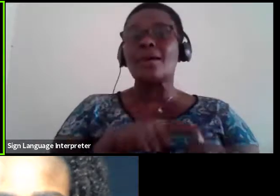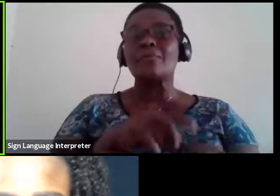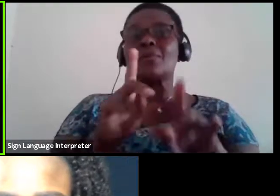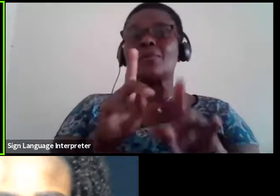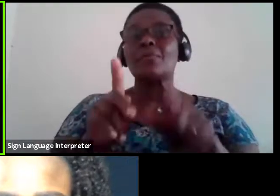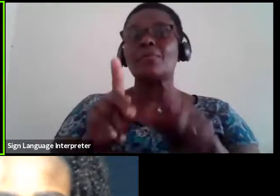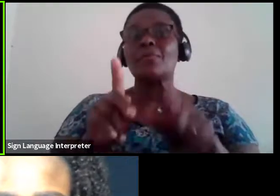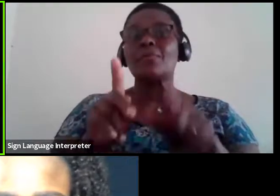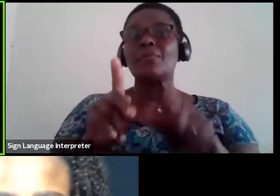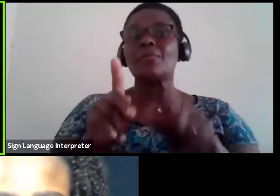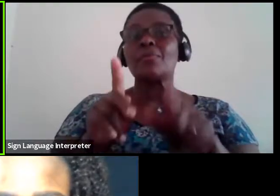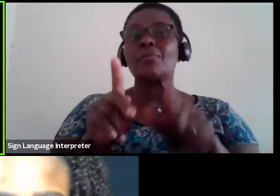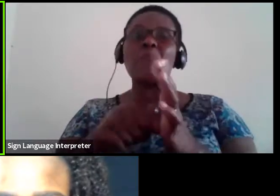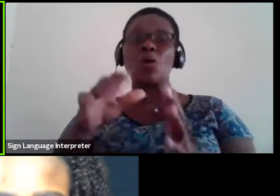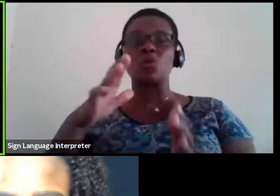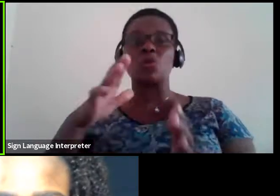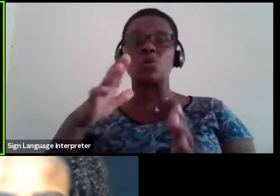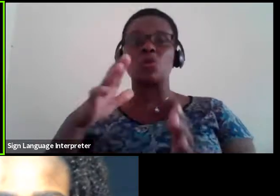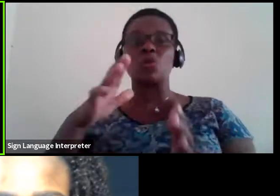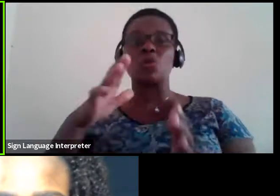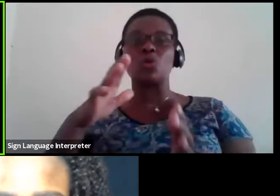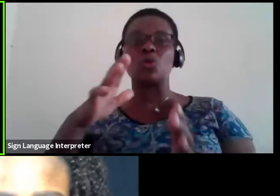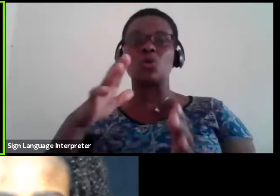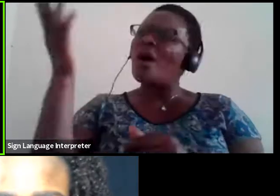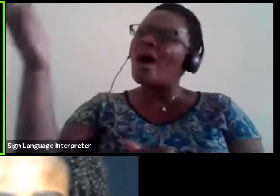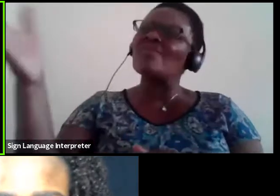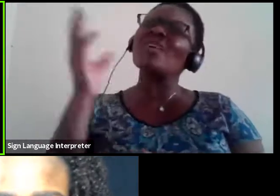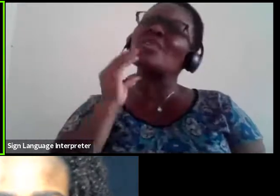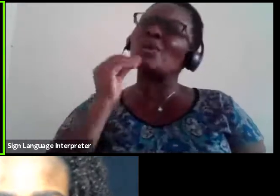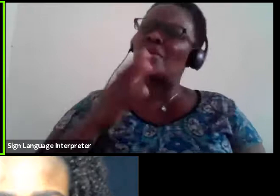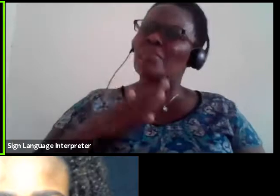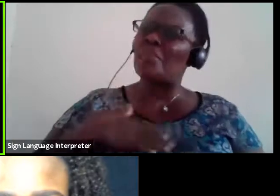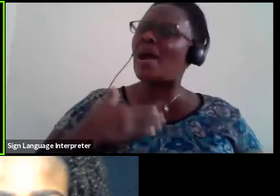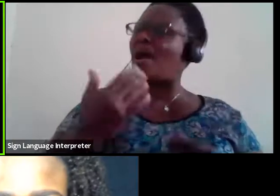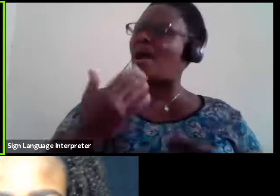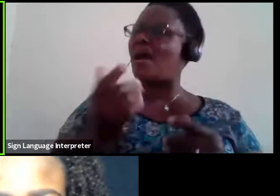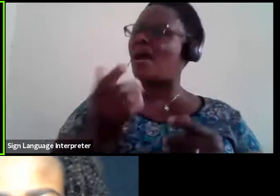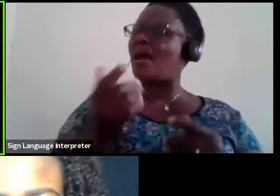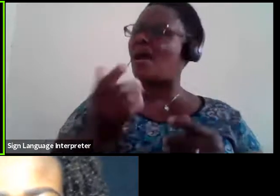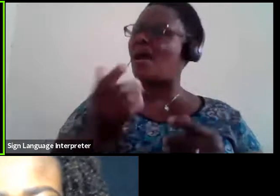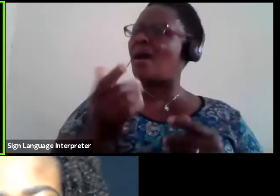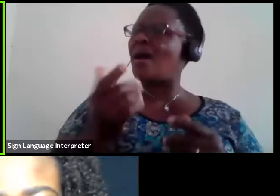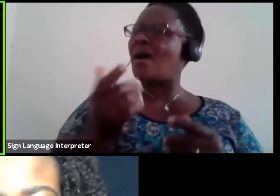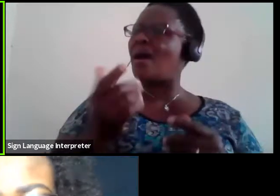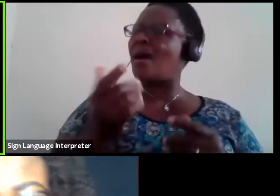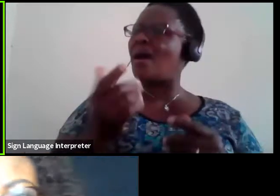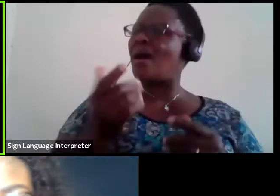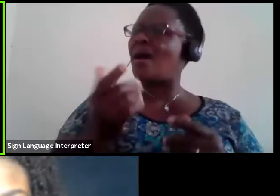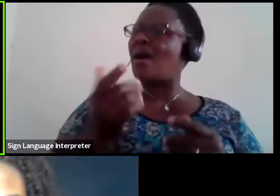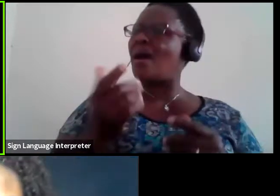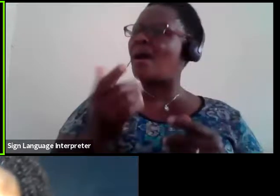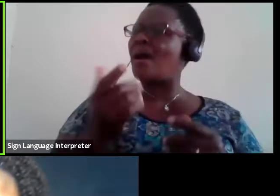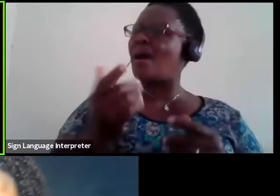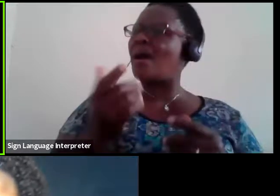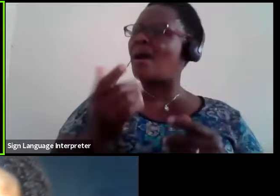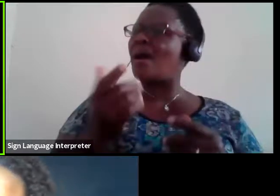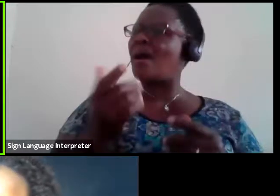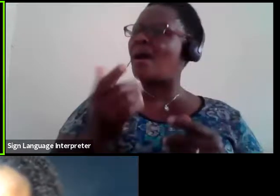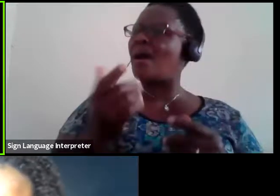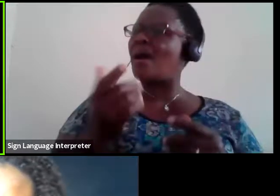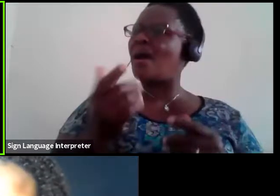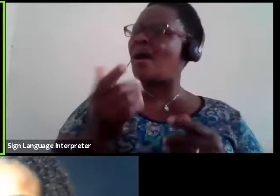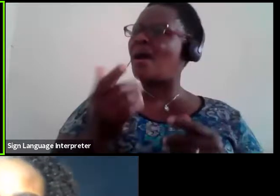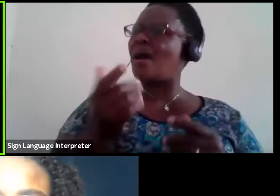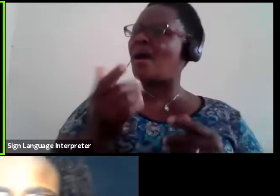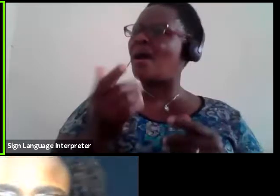own self-led tools, which leads me to my next question. There's something about the online space right now. I think